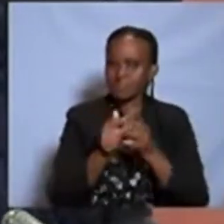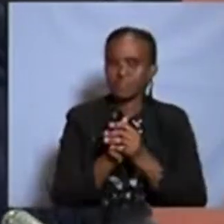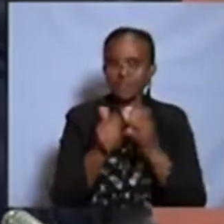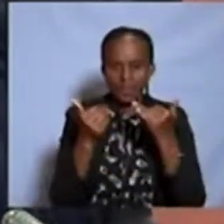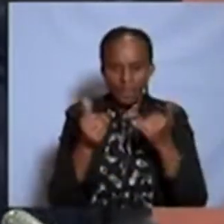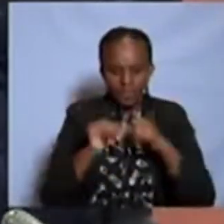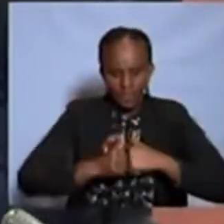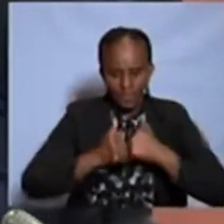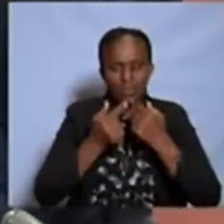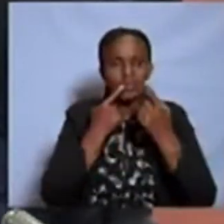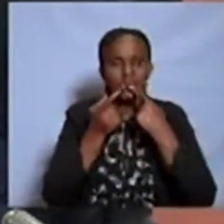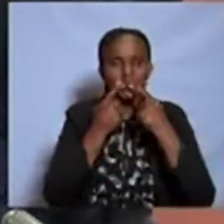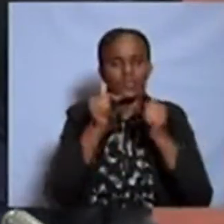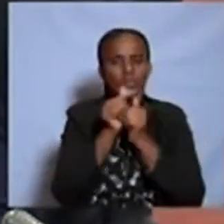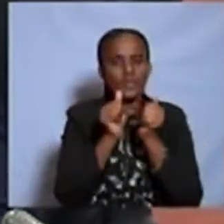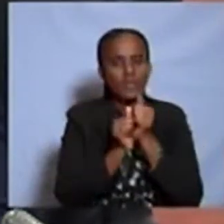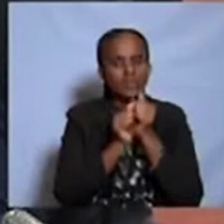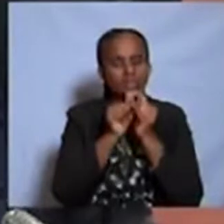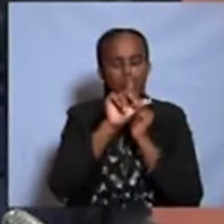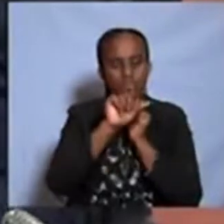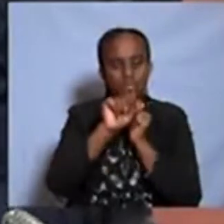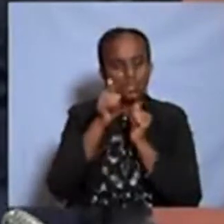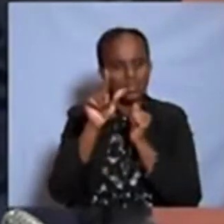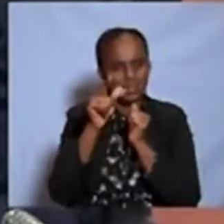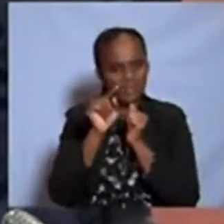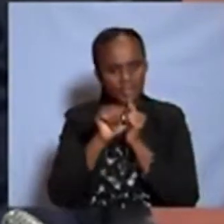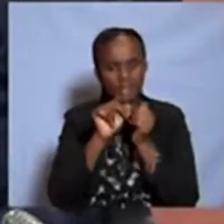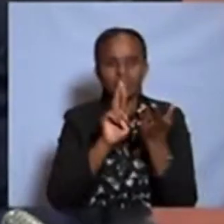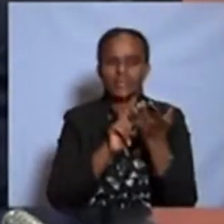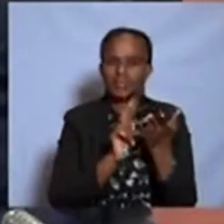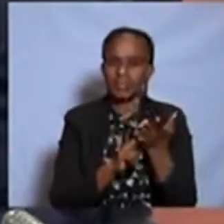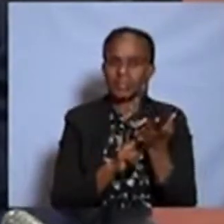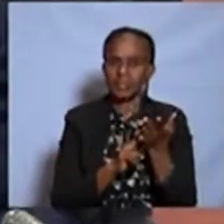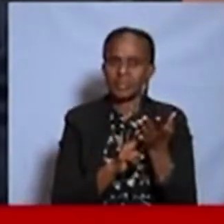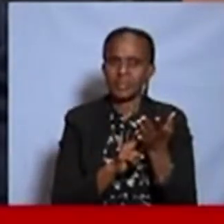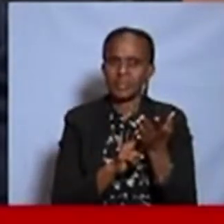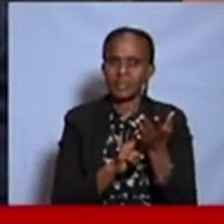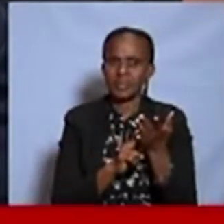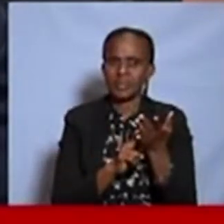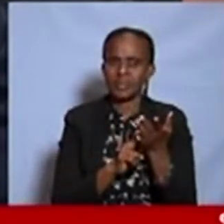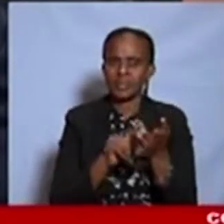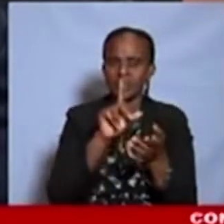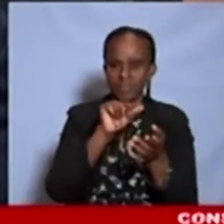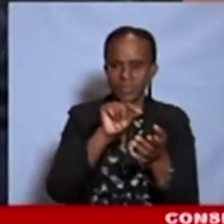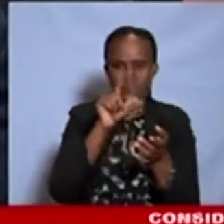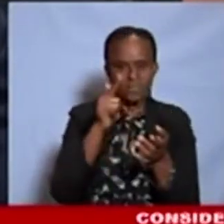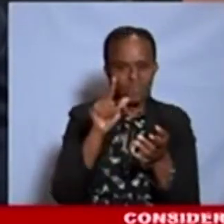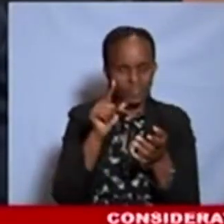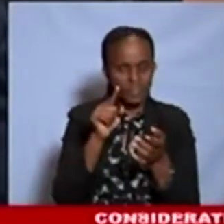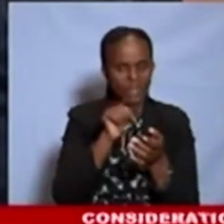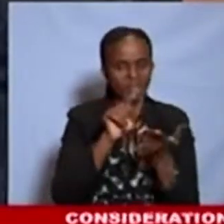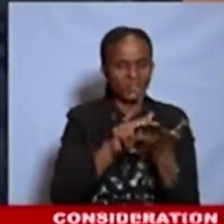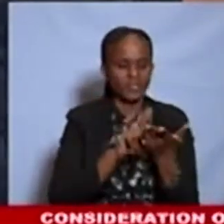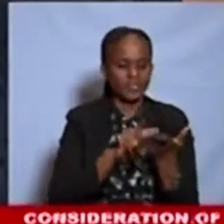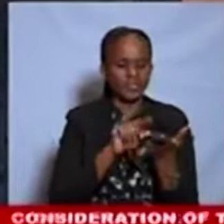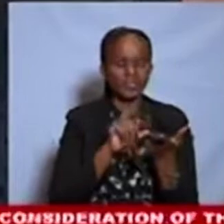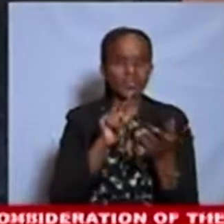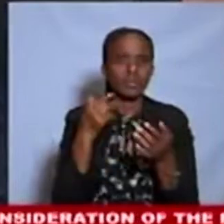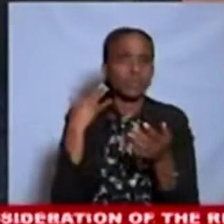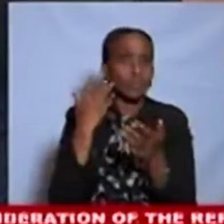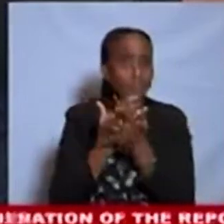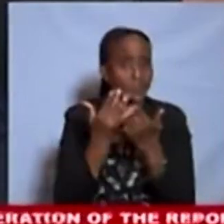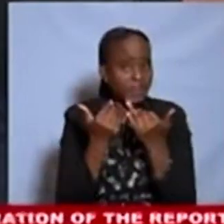Now, we're talking about 2021. This report, I know it's 2021.